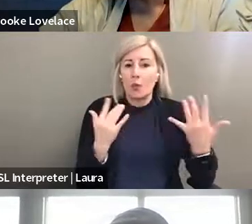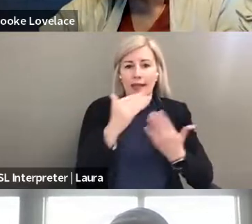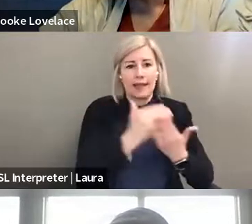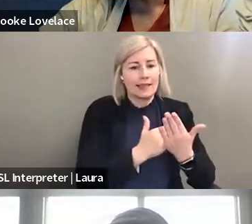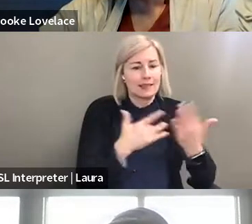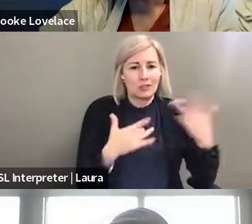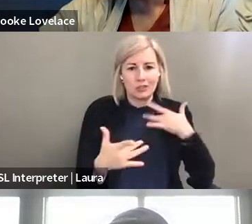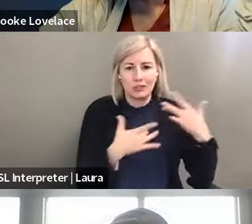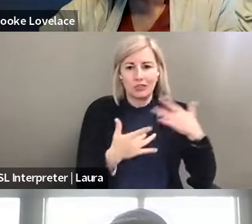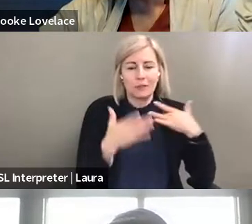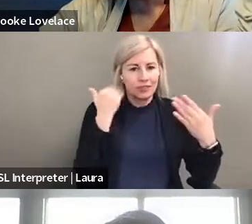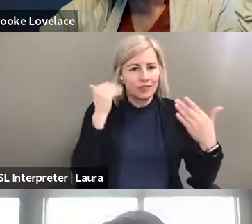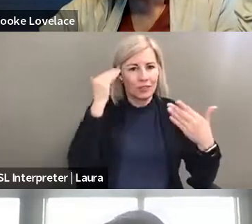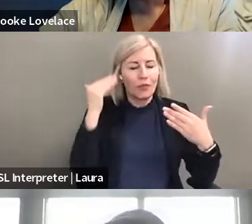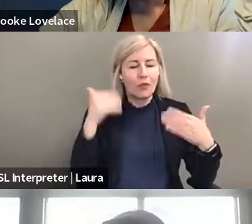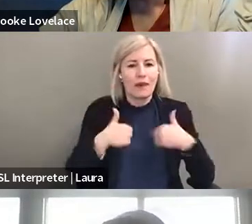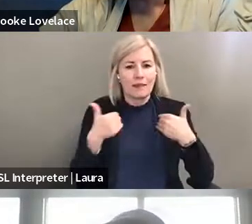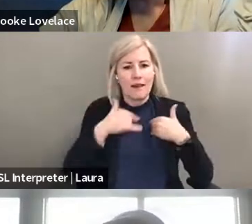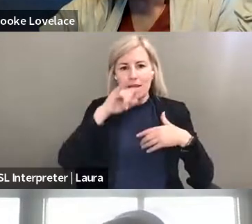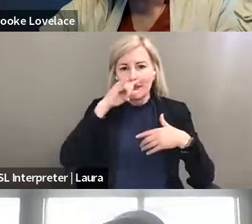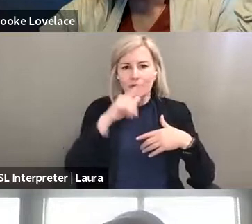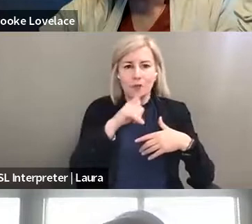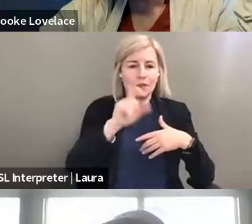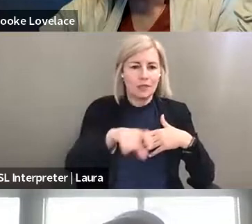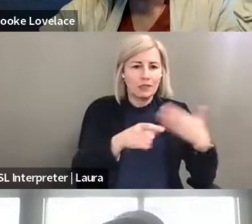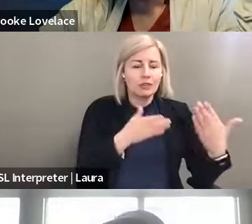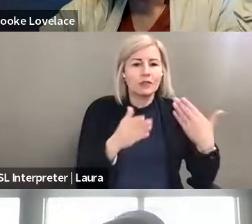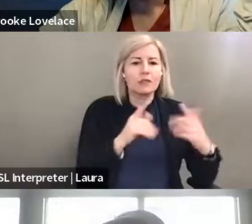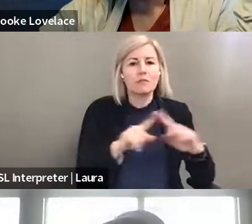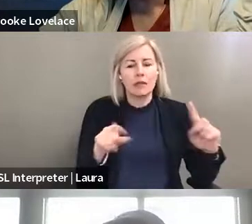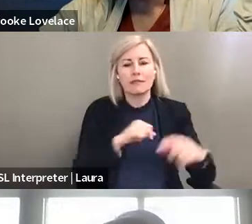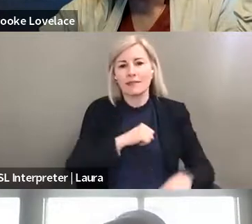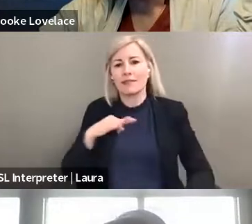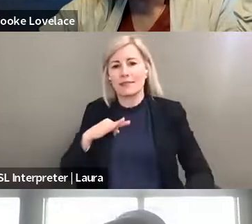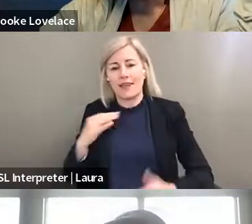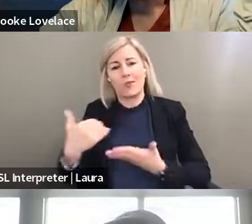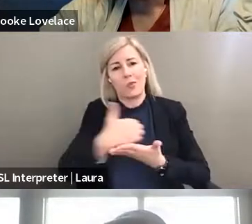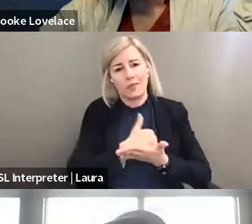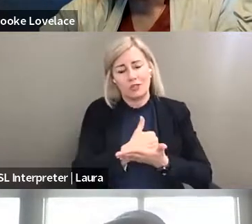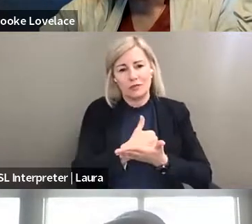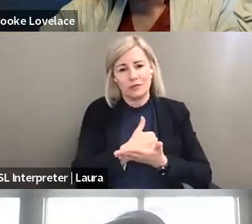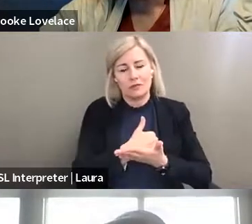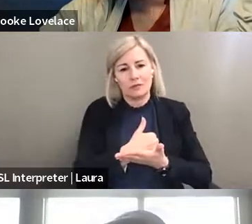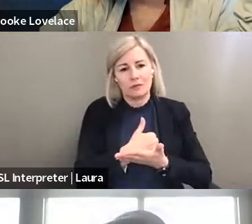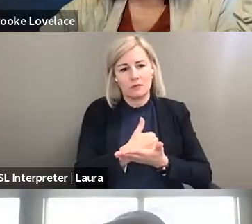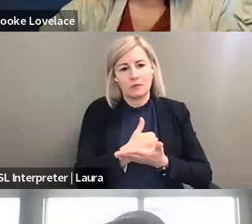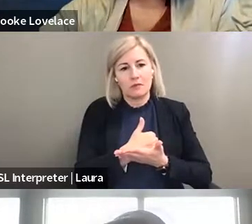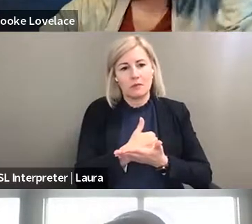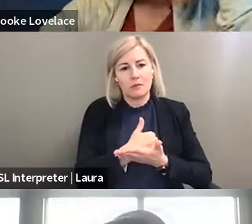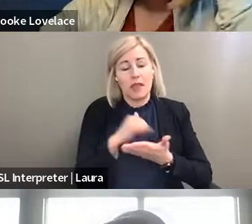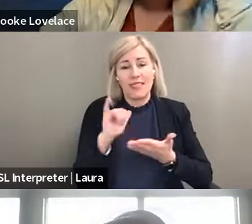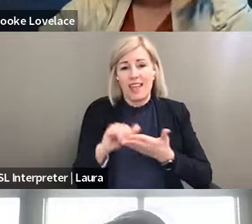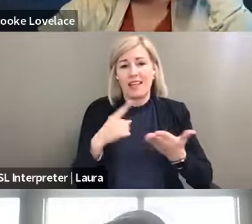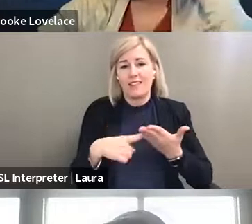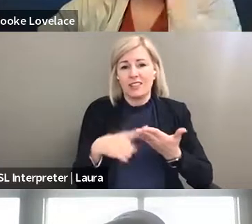concerns her because she knows there's young kids that need services on there, but also staff wages. That in our conversation, that